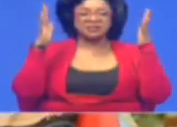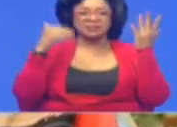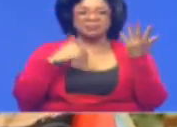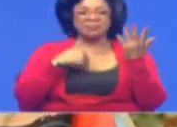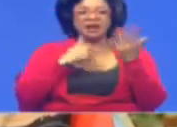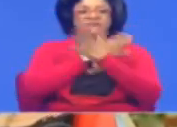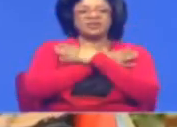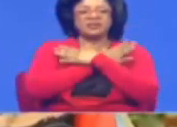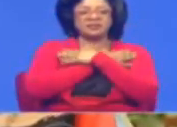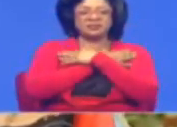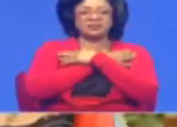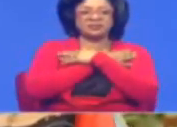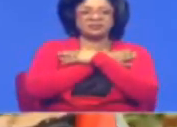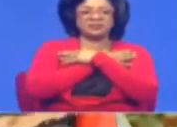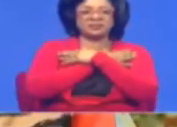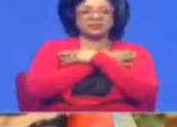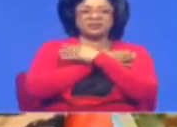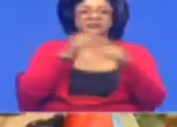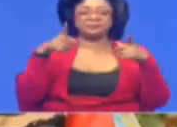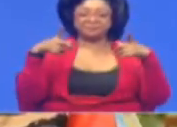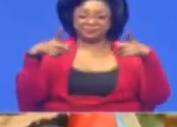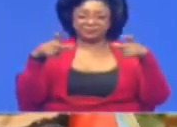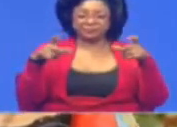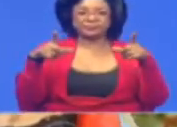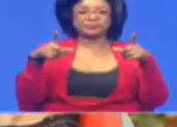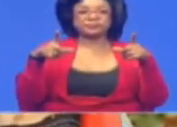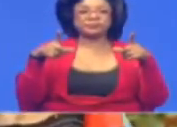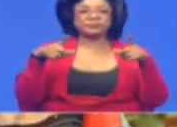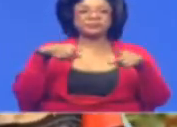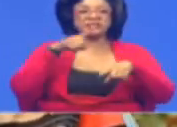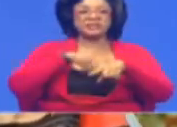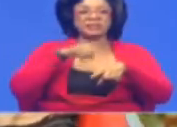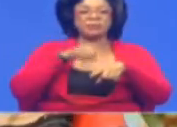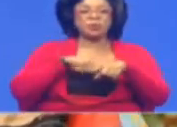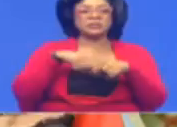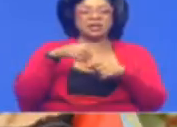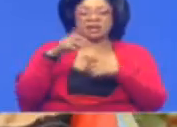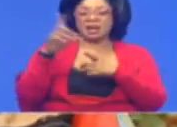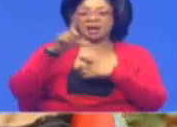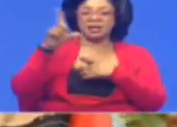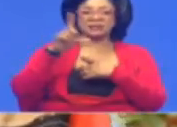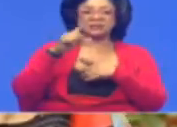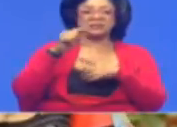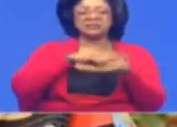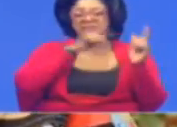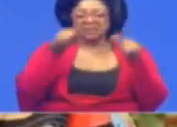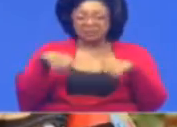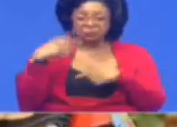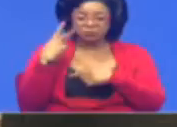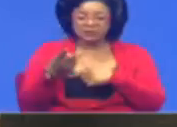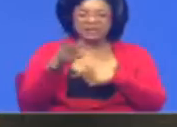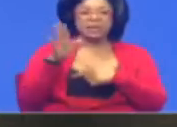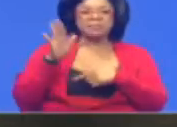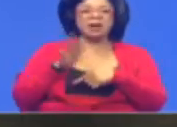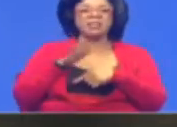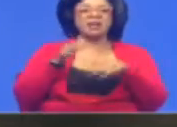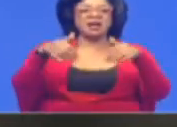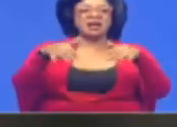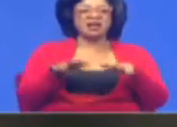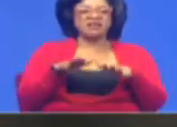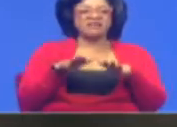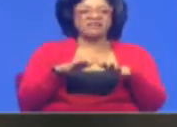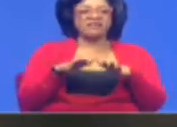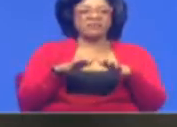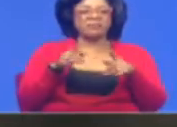friend took a photo when she was somewhere here in Lang'ata. I think she passed by to check on mom's grave. And unfortunately, the